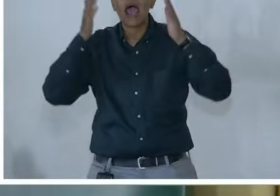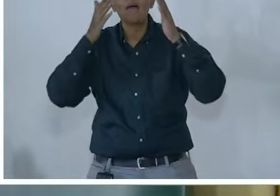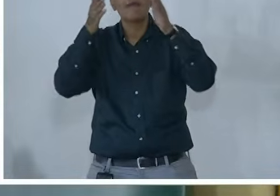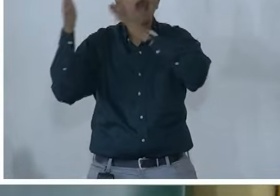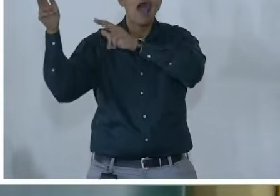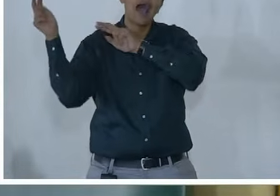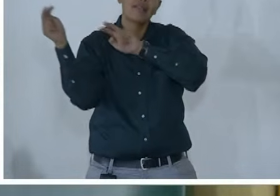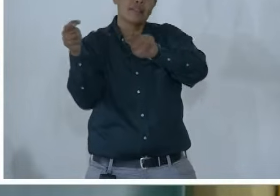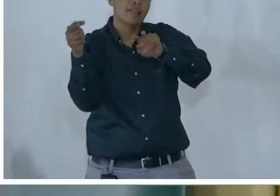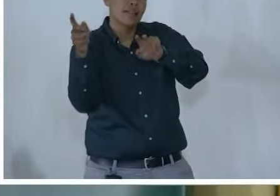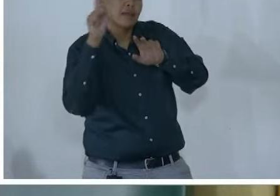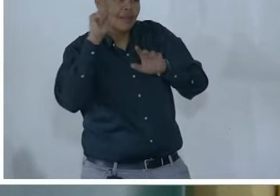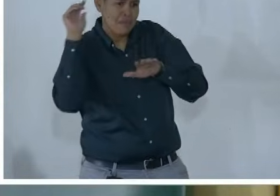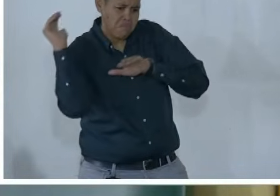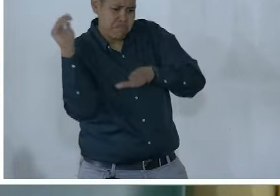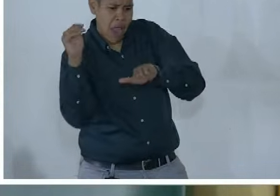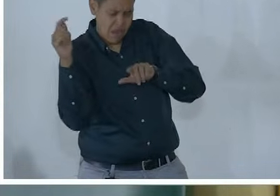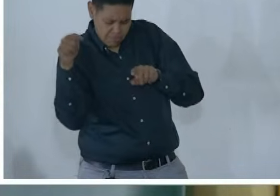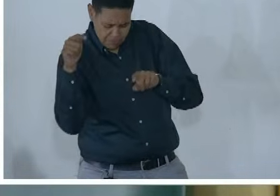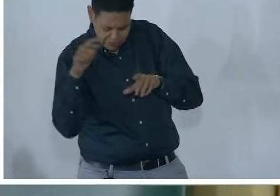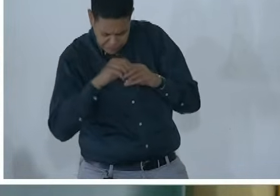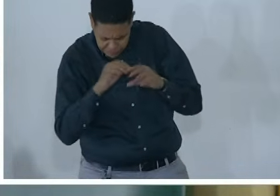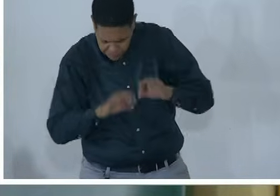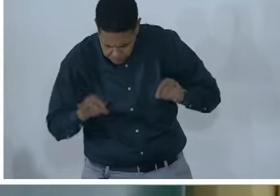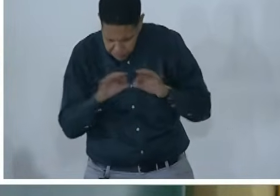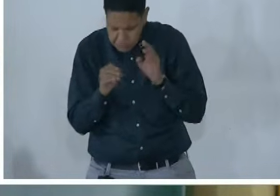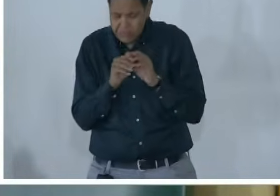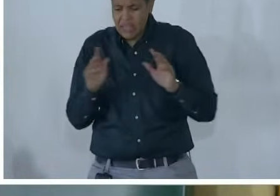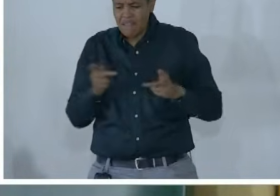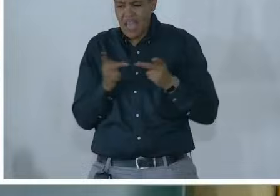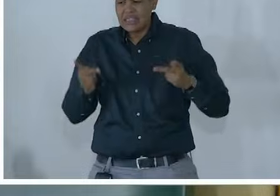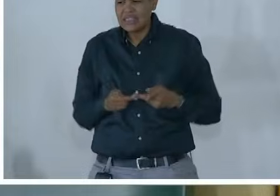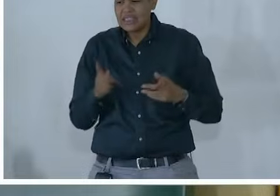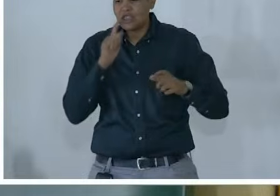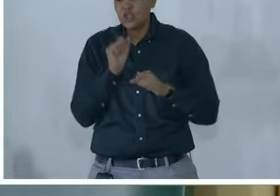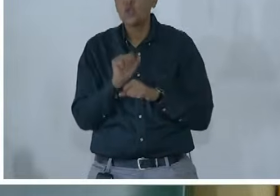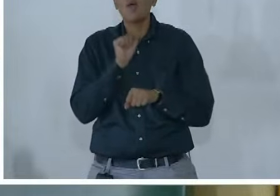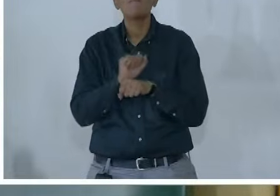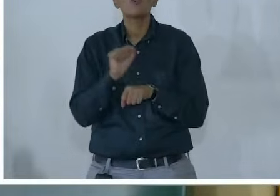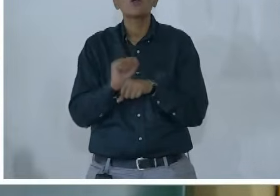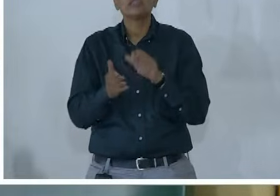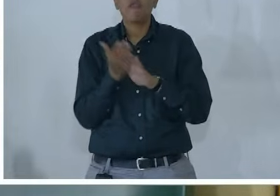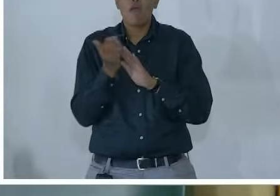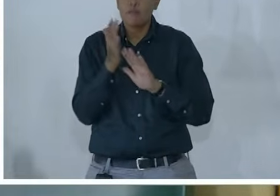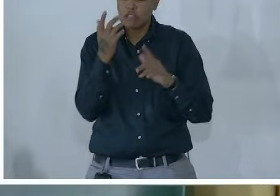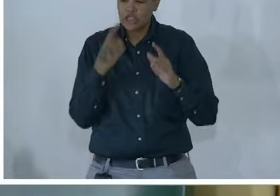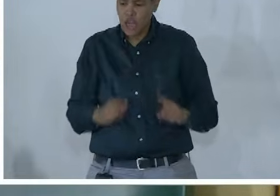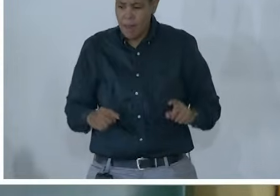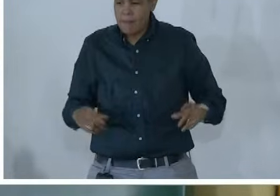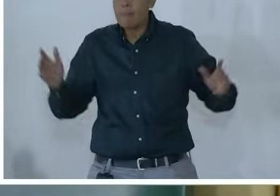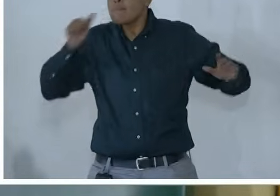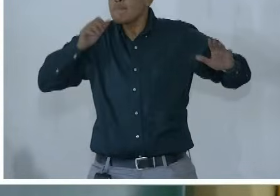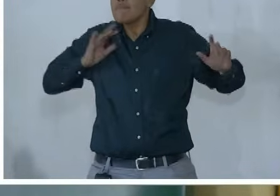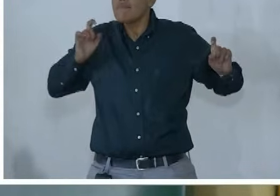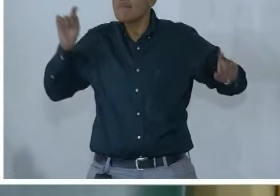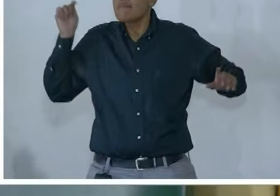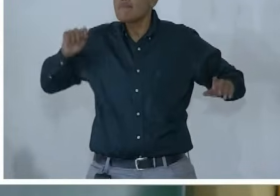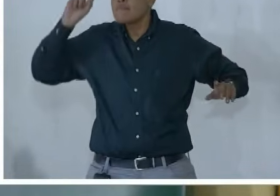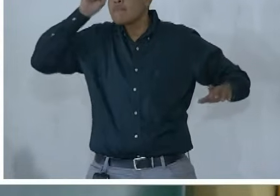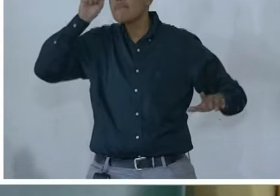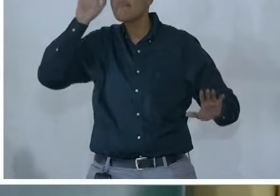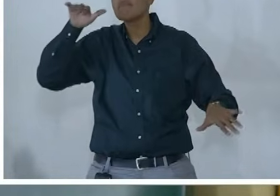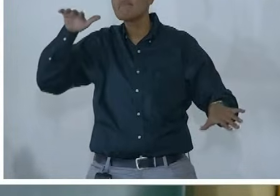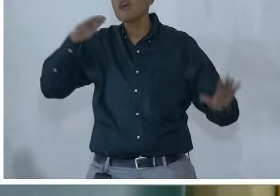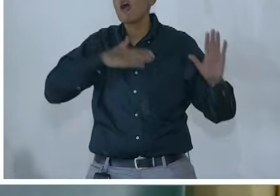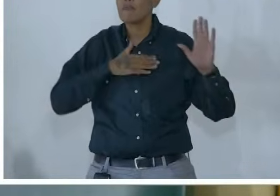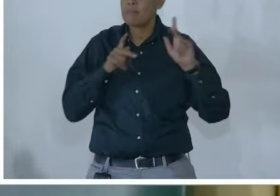pathway towards returning this important facility to productive operation. Madam Speaker, this government made a commitment to